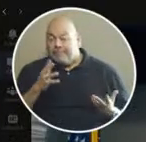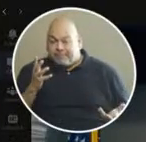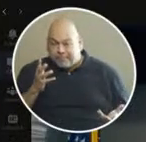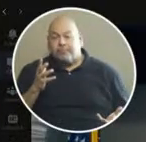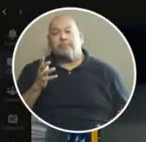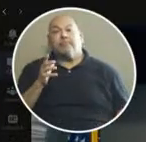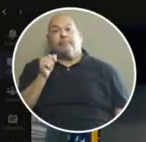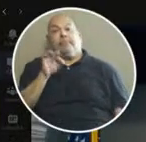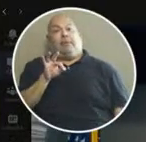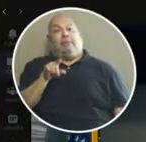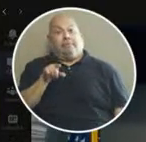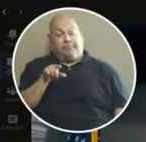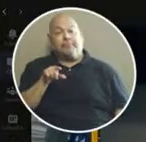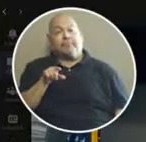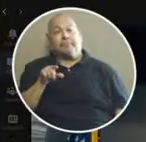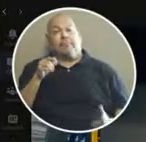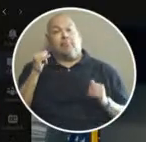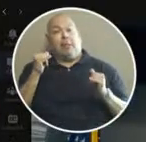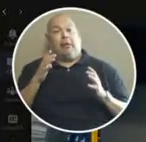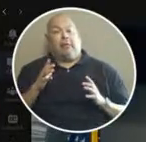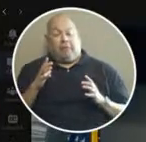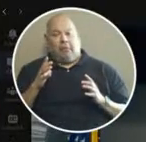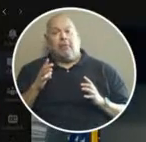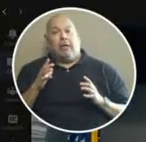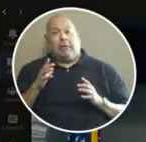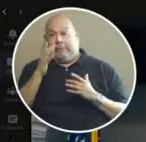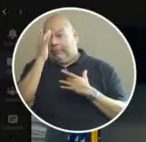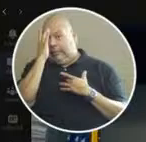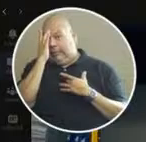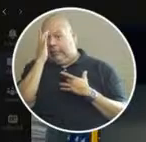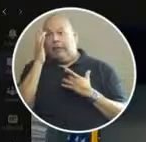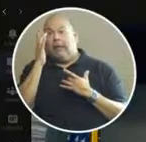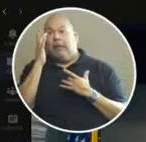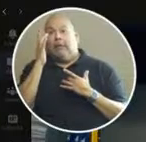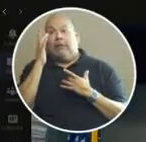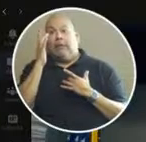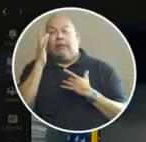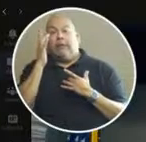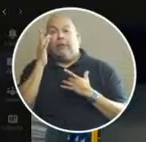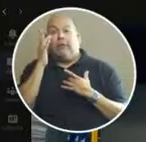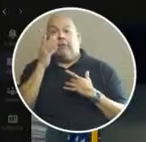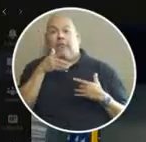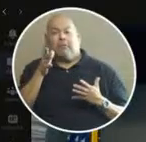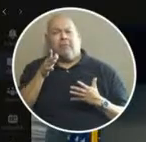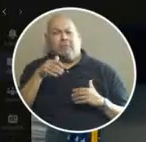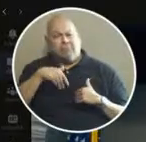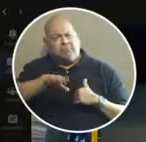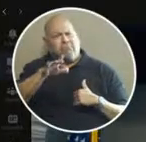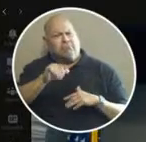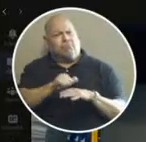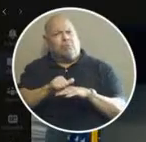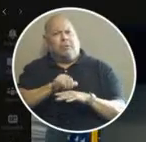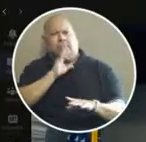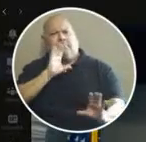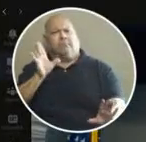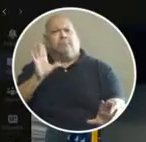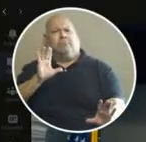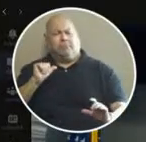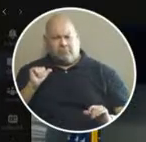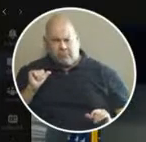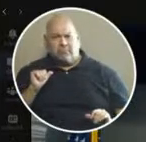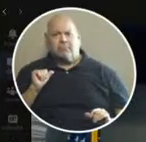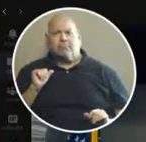that if the athlete is sick, don't take him to go practice.